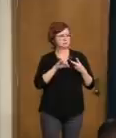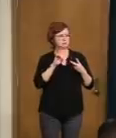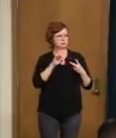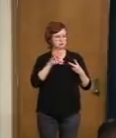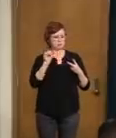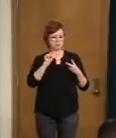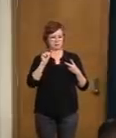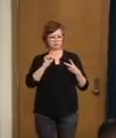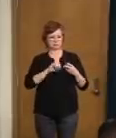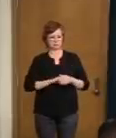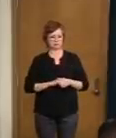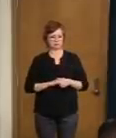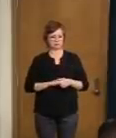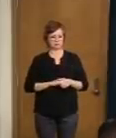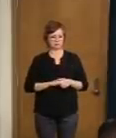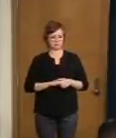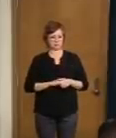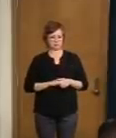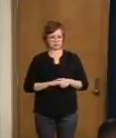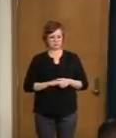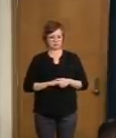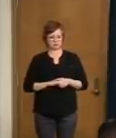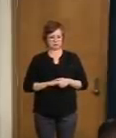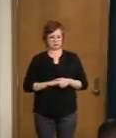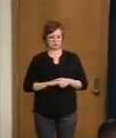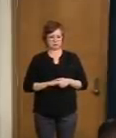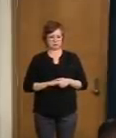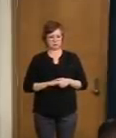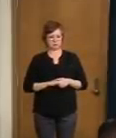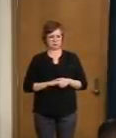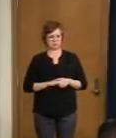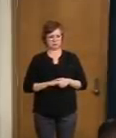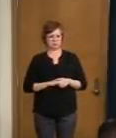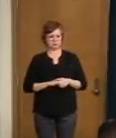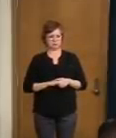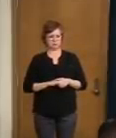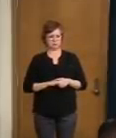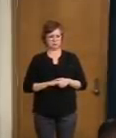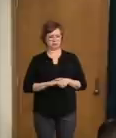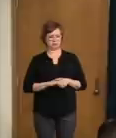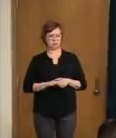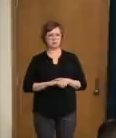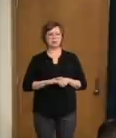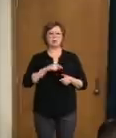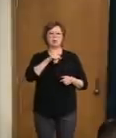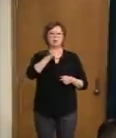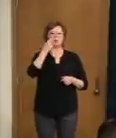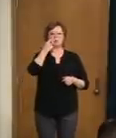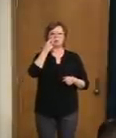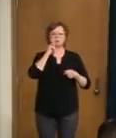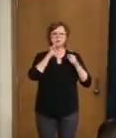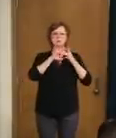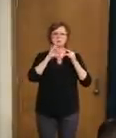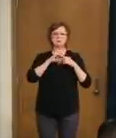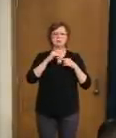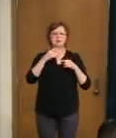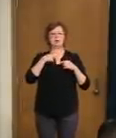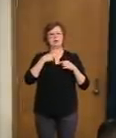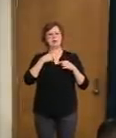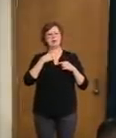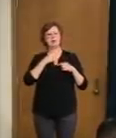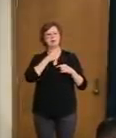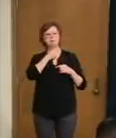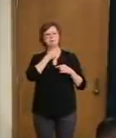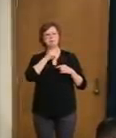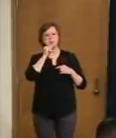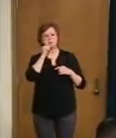today that you should assume everything is, COVID until proven otherwise. What is the current